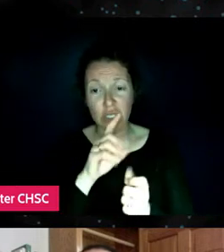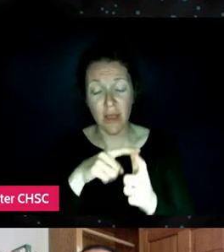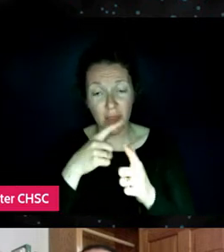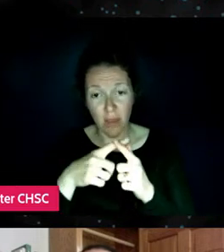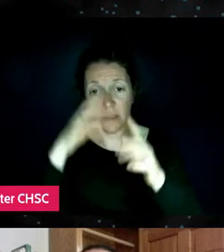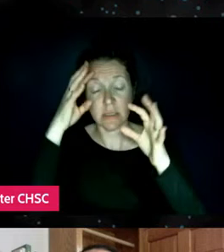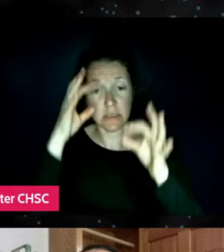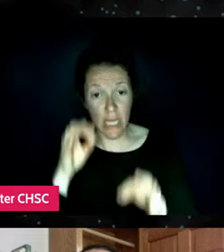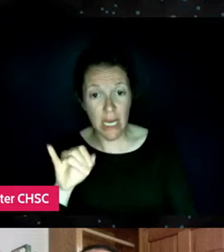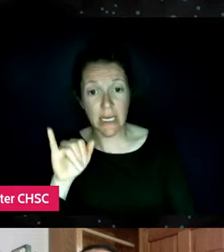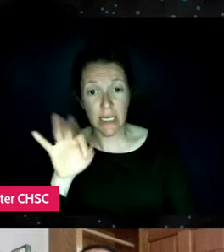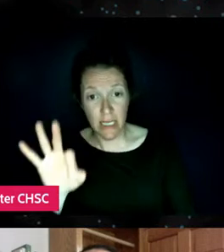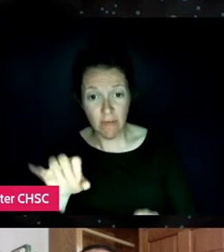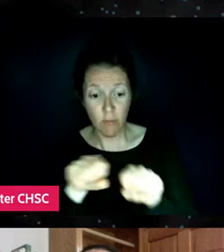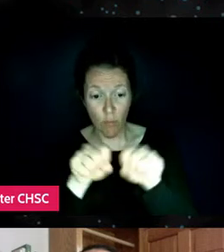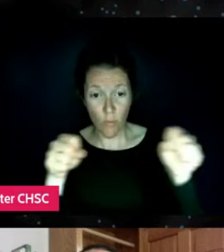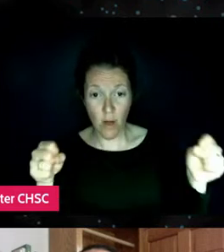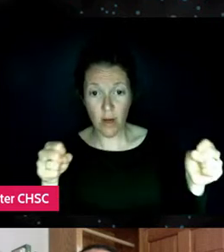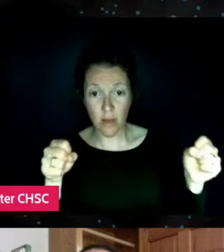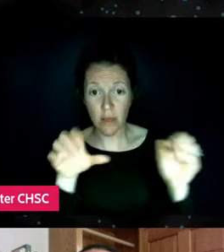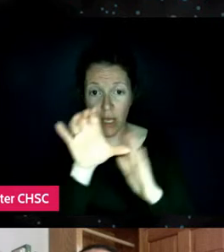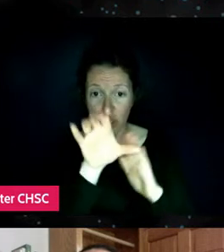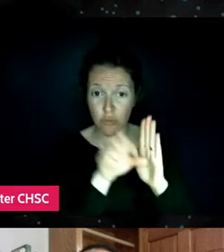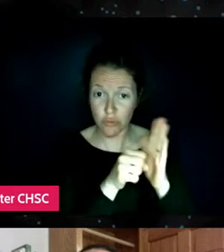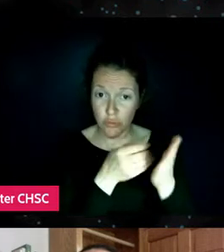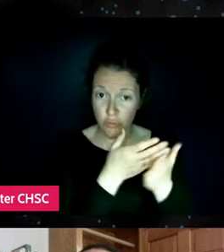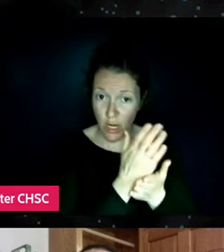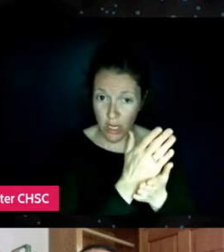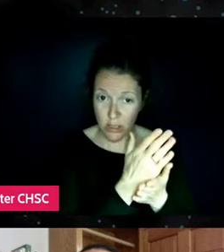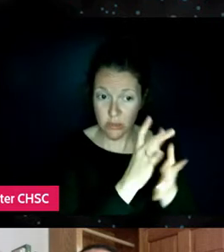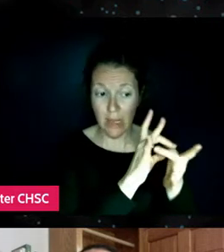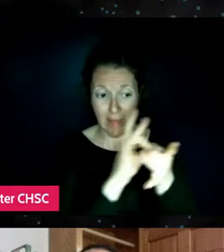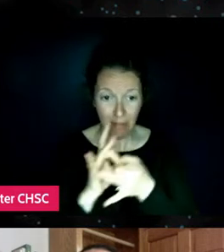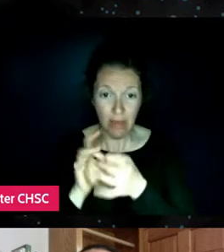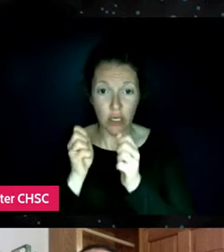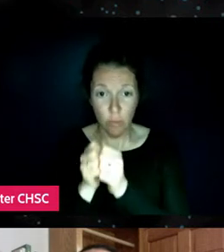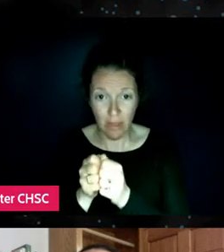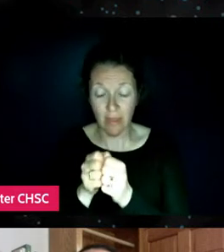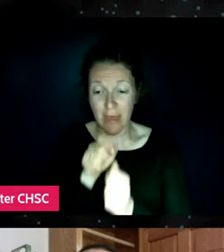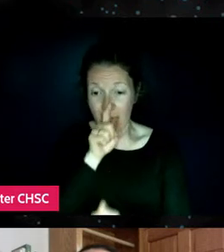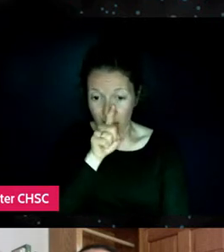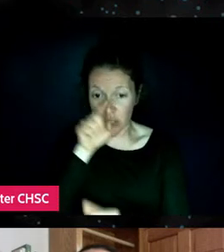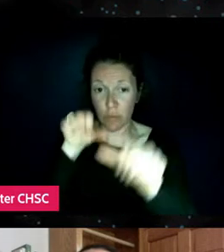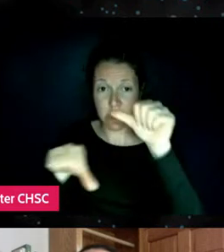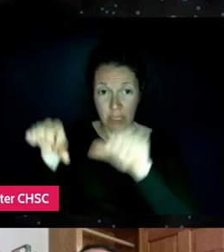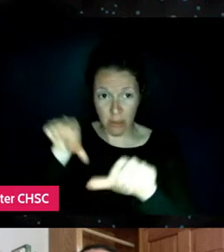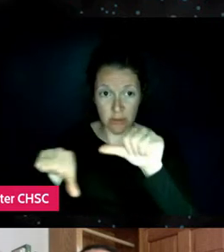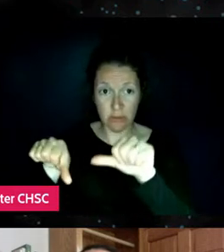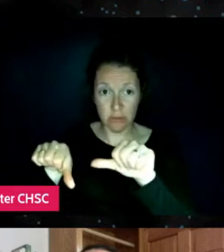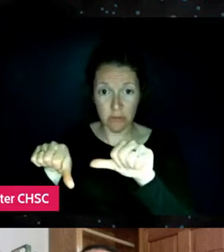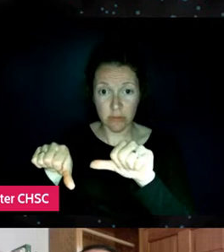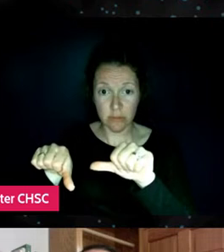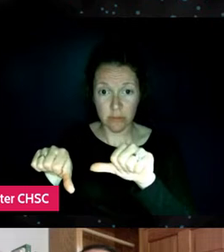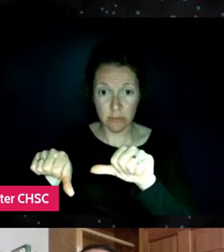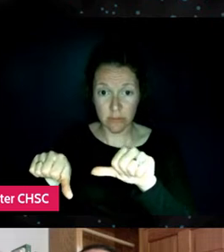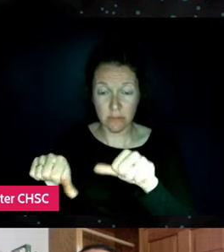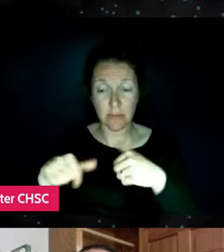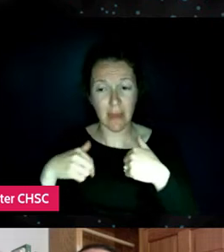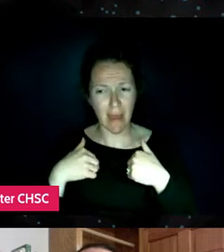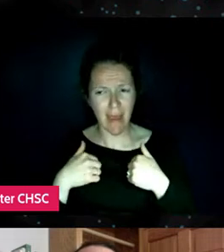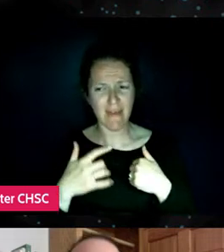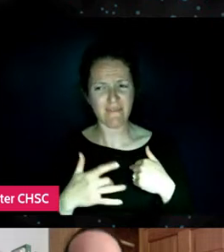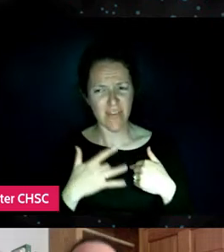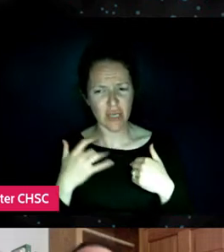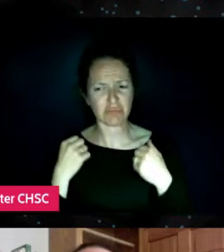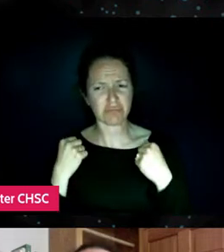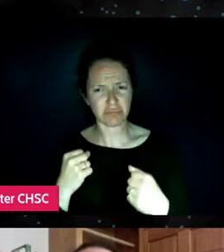there is a violation of constitutional rights in light of the science. And I'm pretty confident that